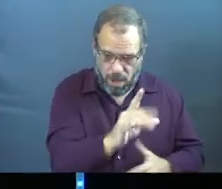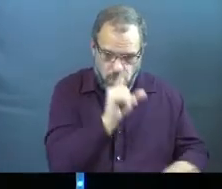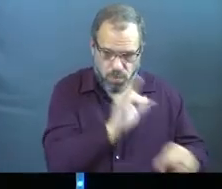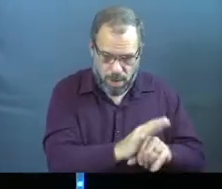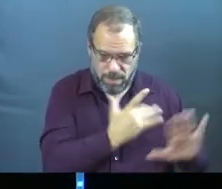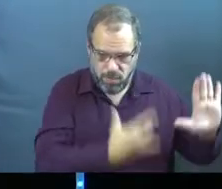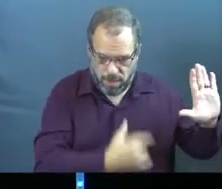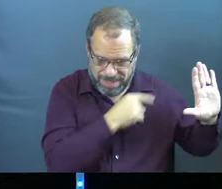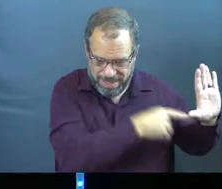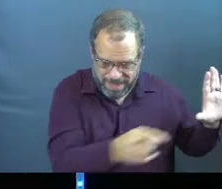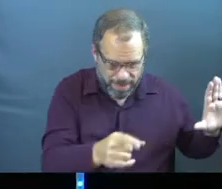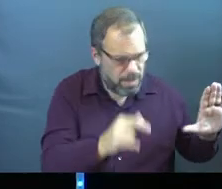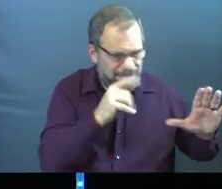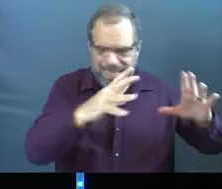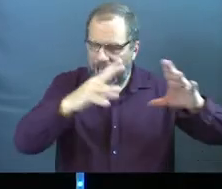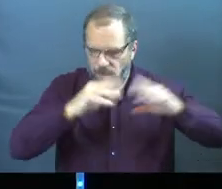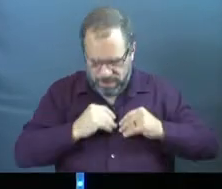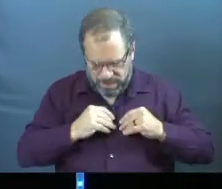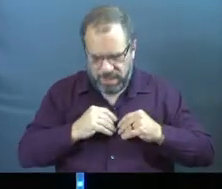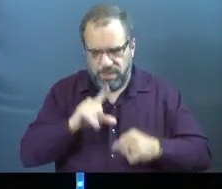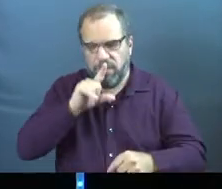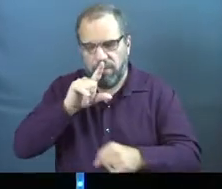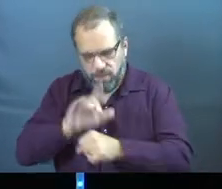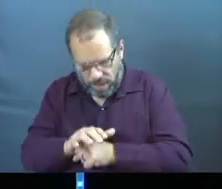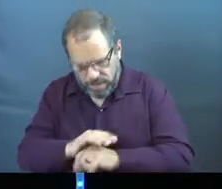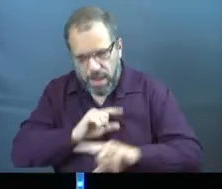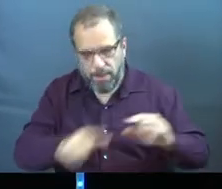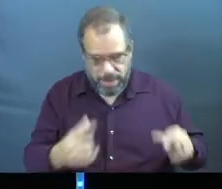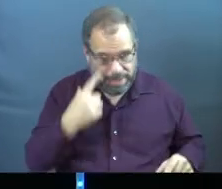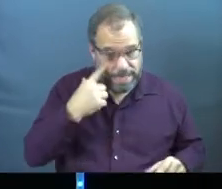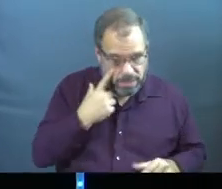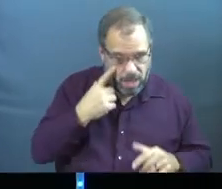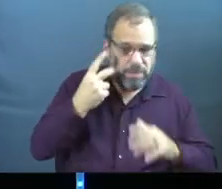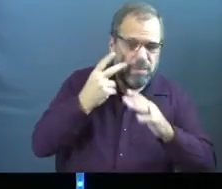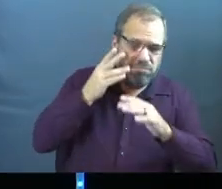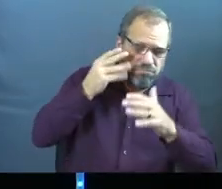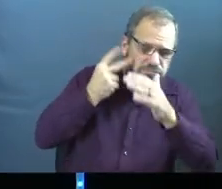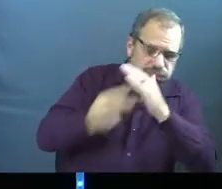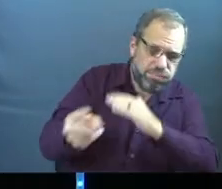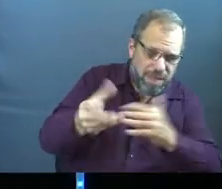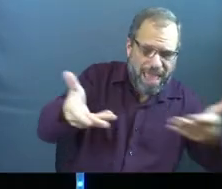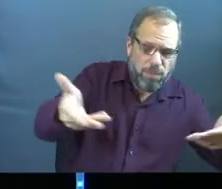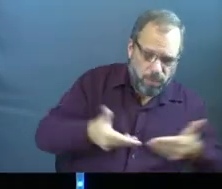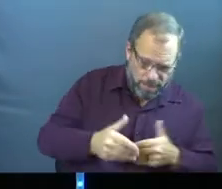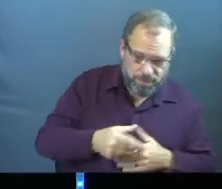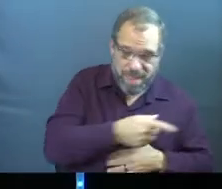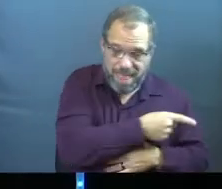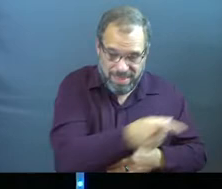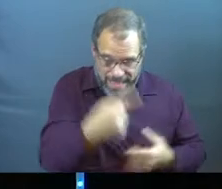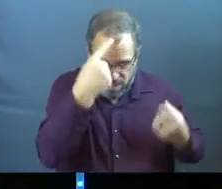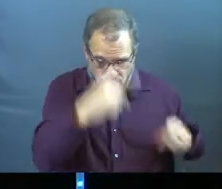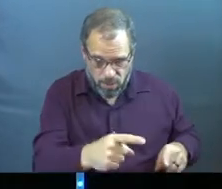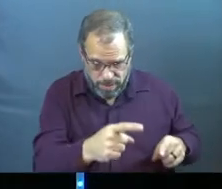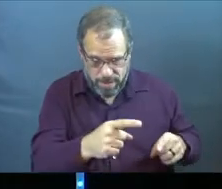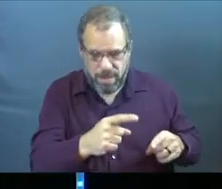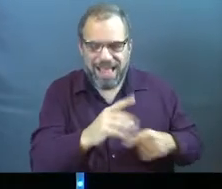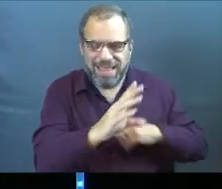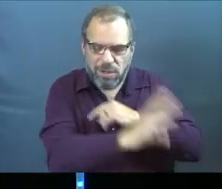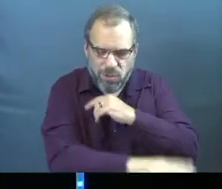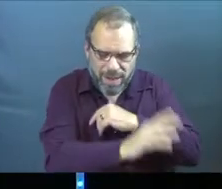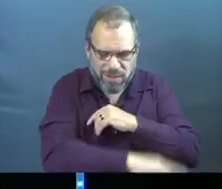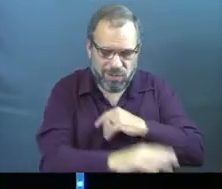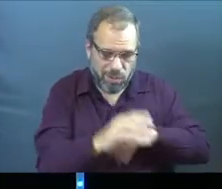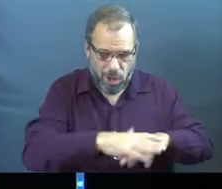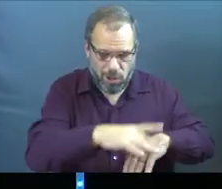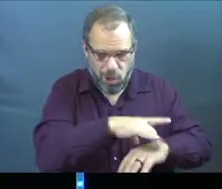had promised them. They did not receive what was promised, but they saw it all from a distance and welcomed it. They agreed that they were foreigners and